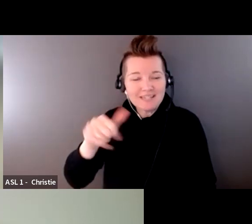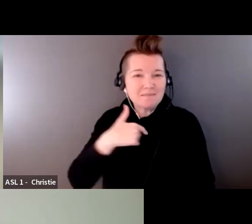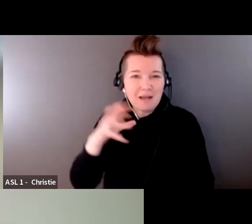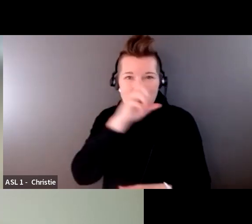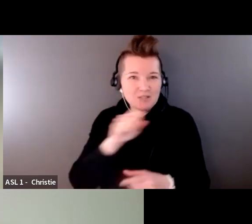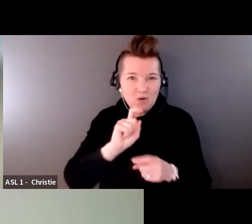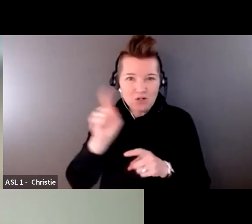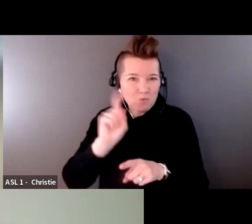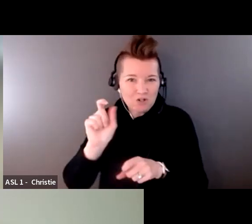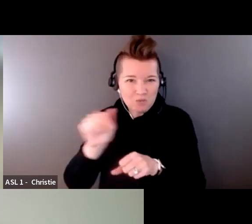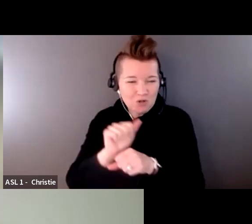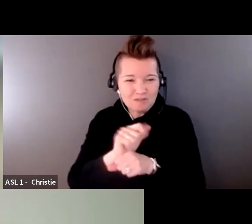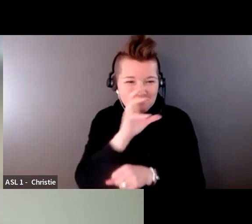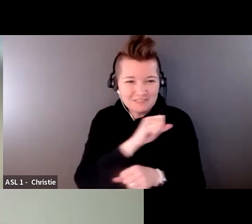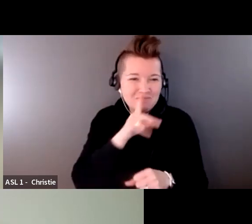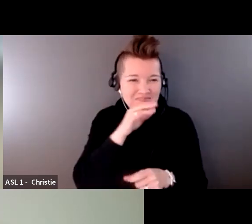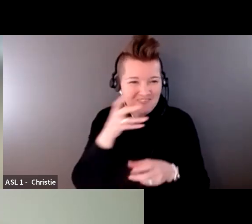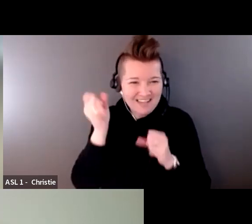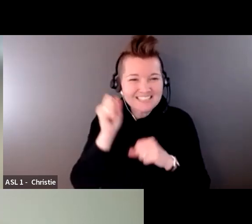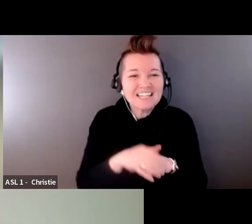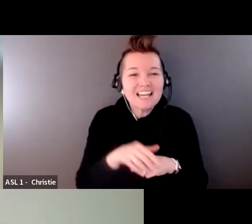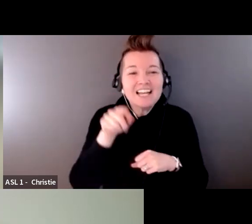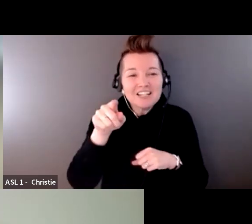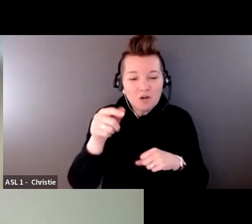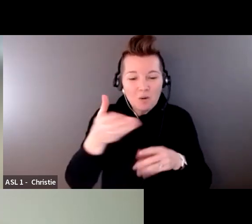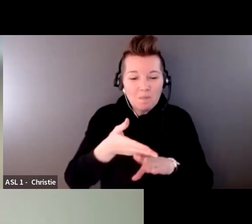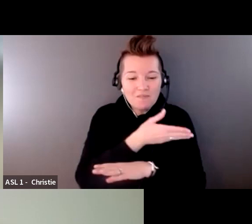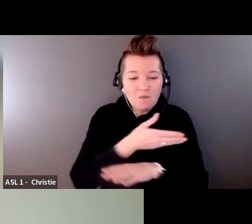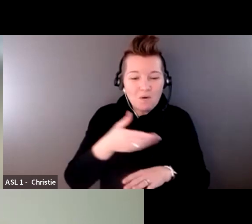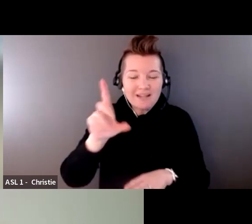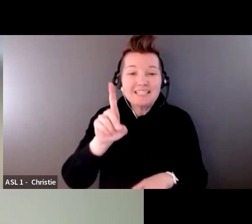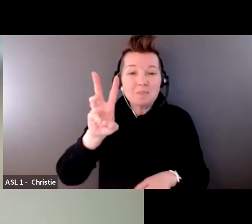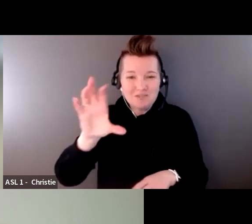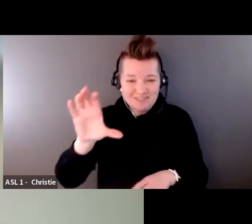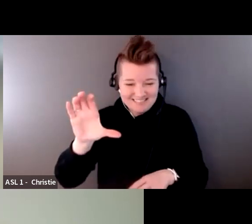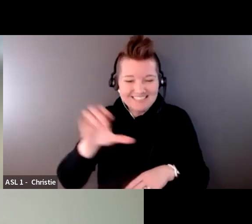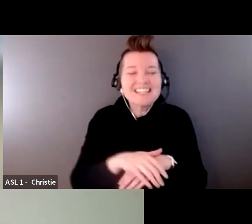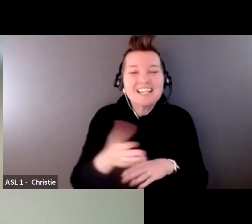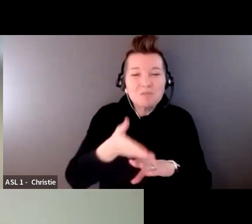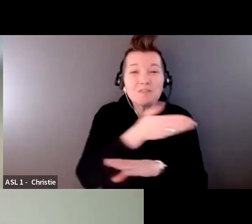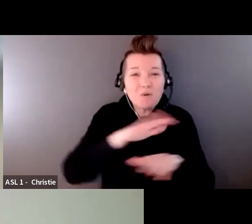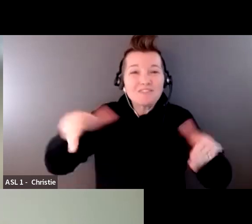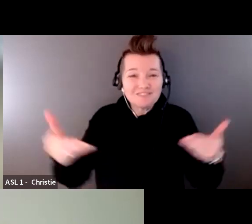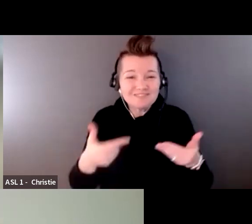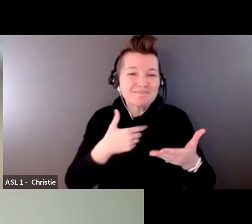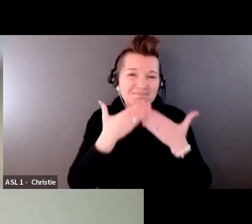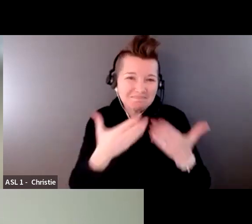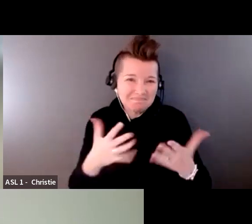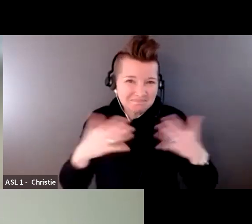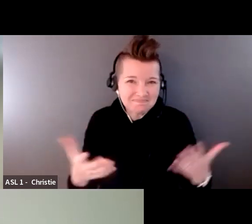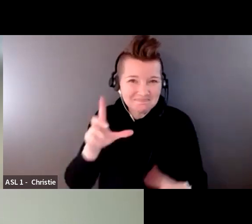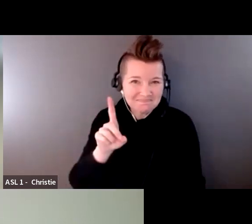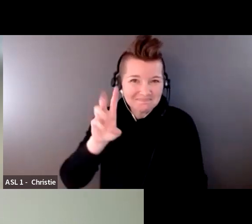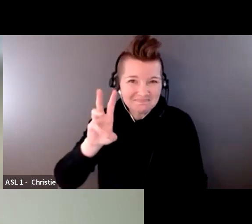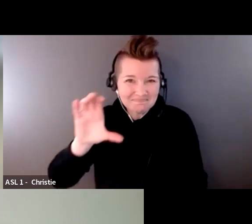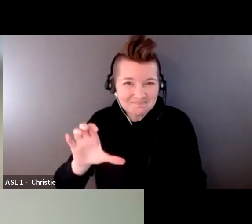in exploring this topic with you all today. So before we get into introductions, I just wanted to thank DWC for giving us this